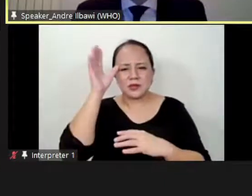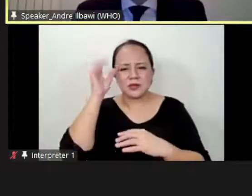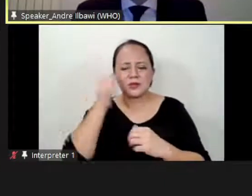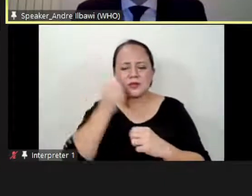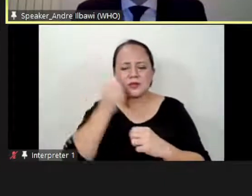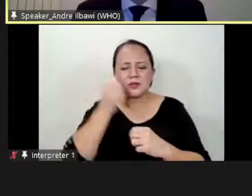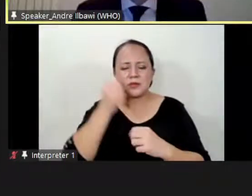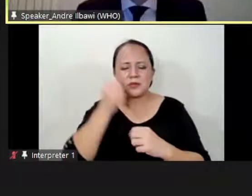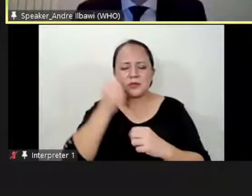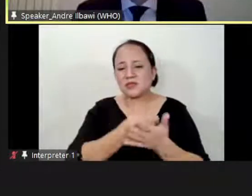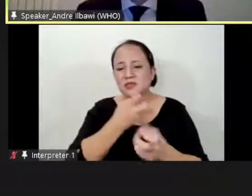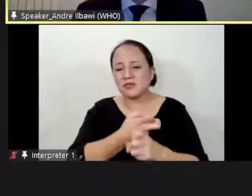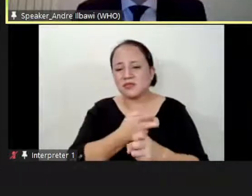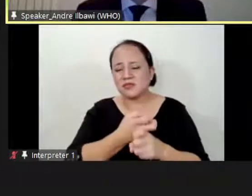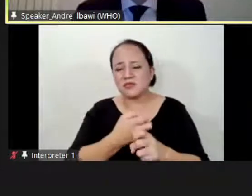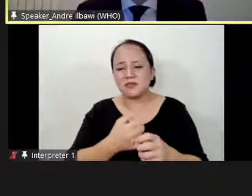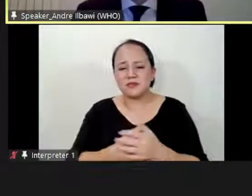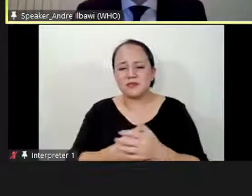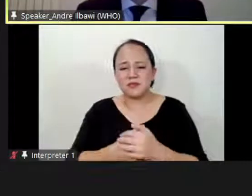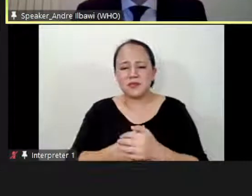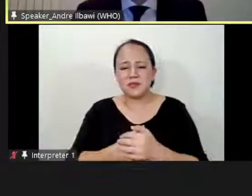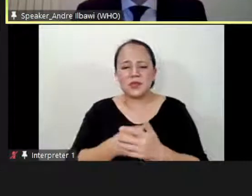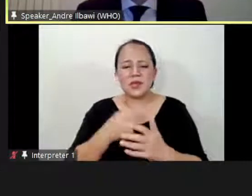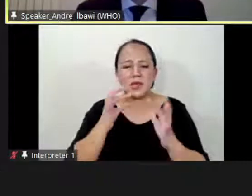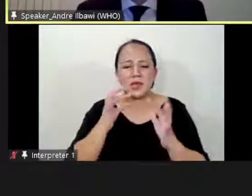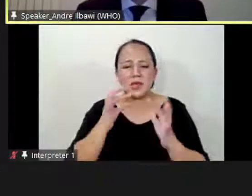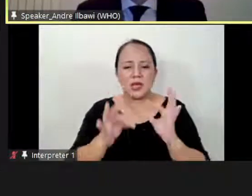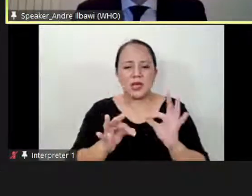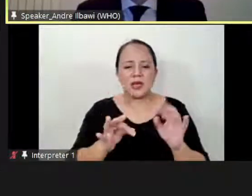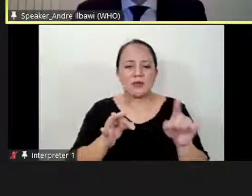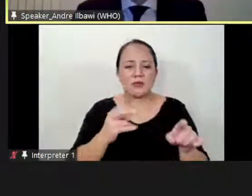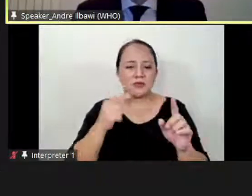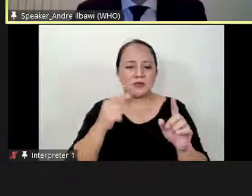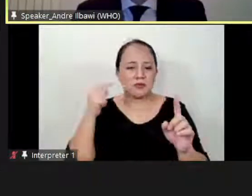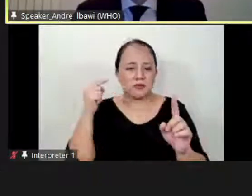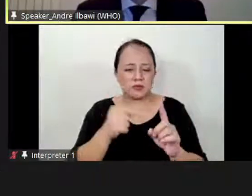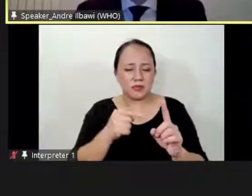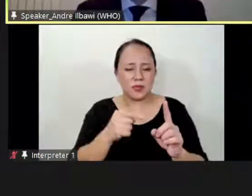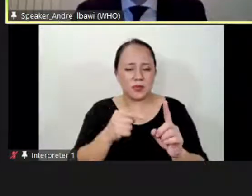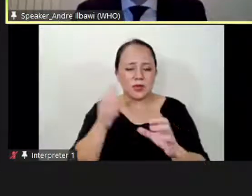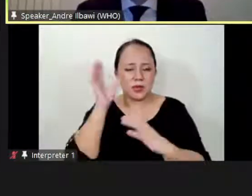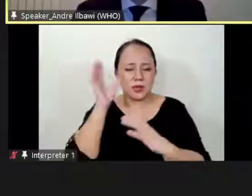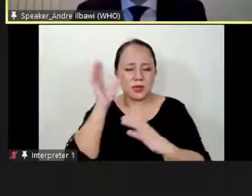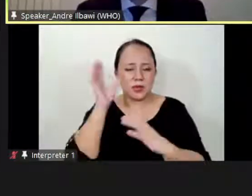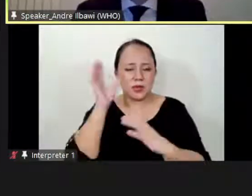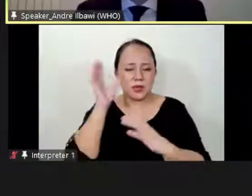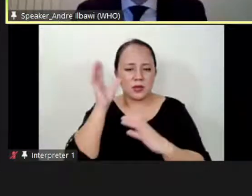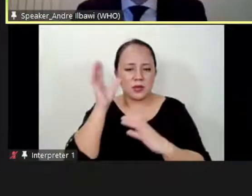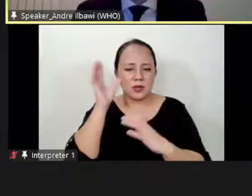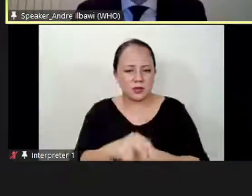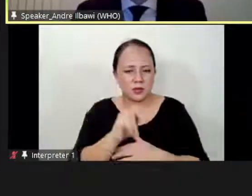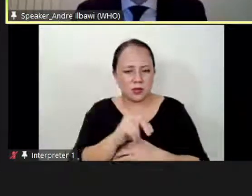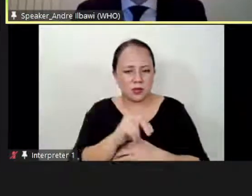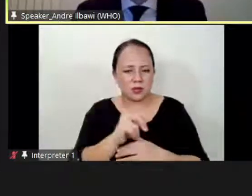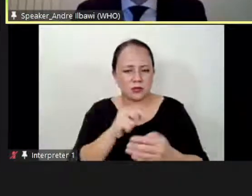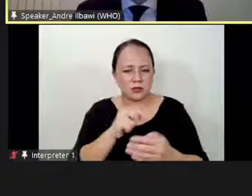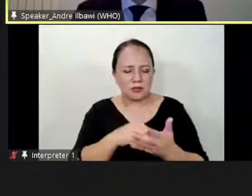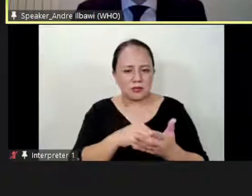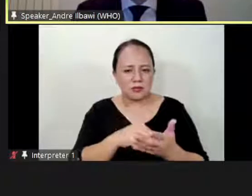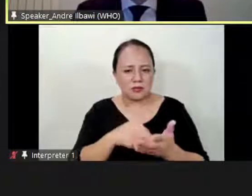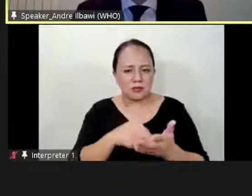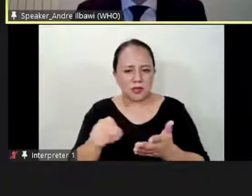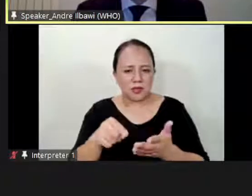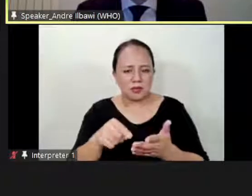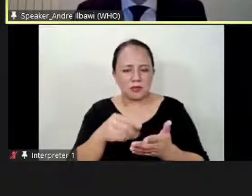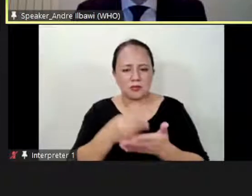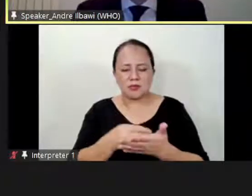hardship. So when all comes to a point, cancer patients are asked, you need to pay out of pocket. This is a